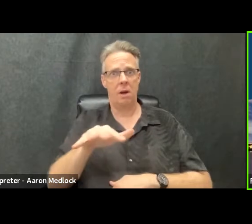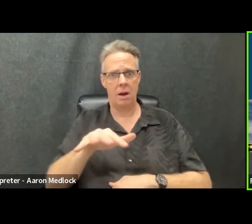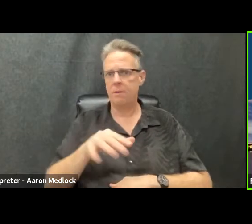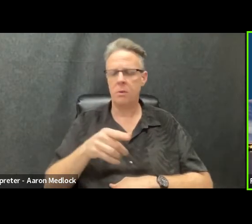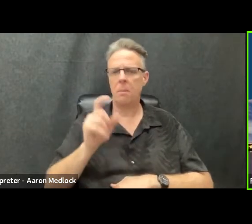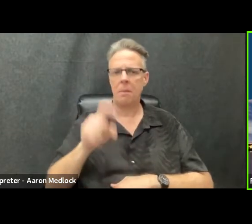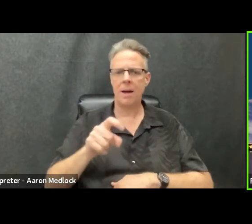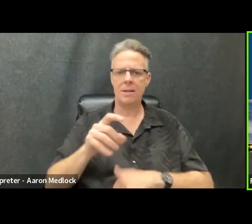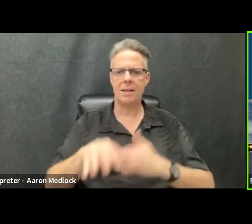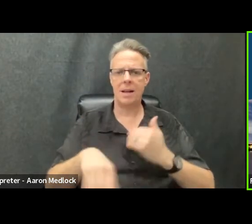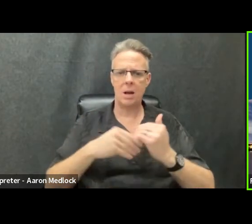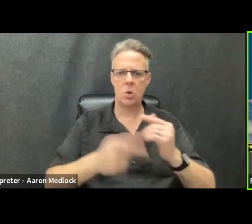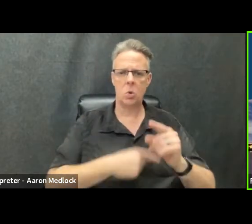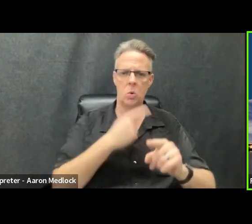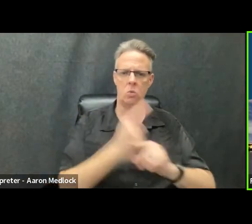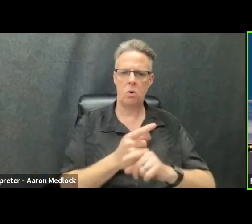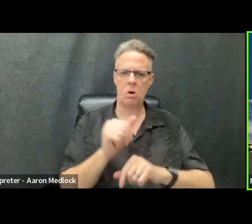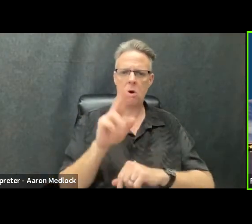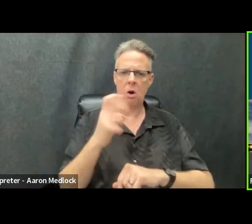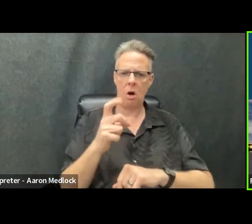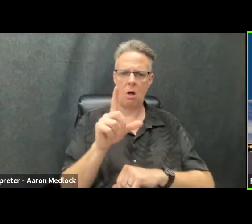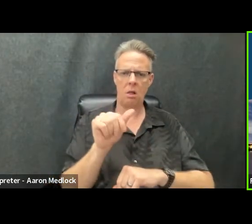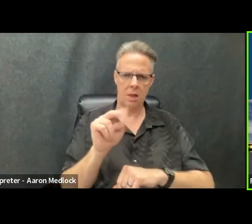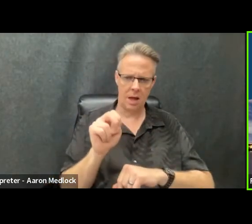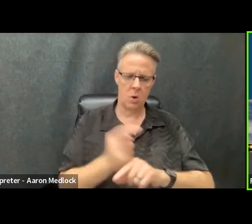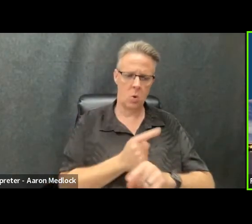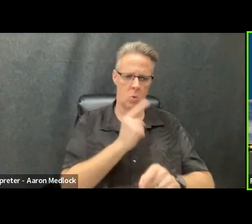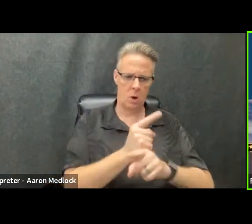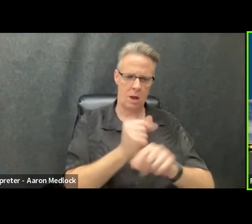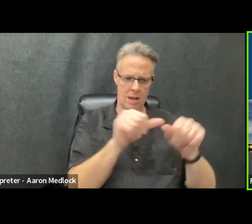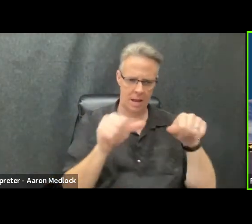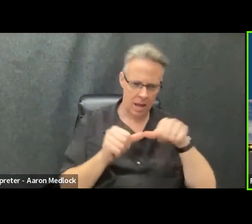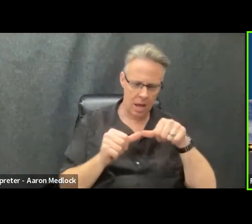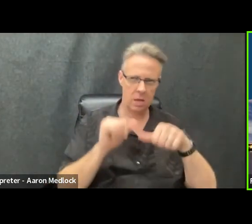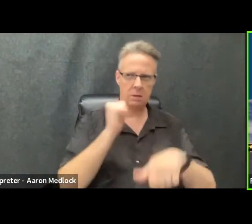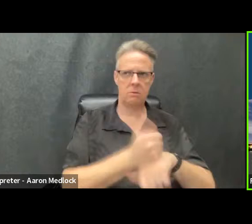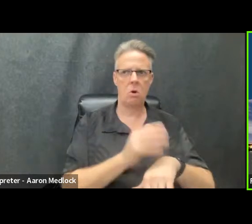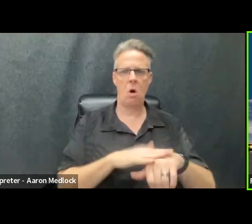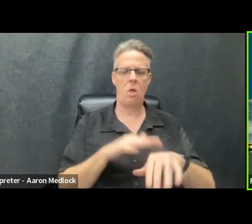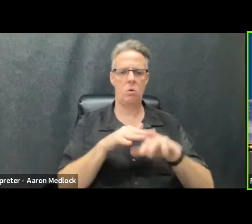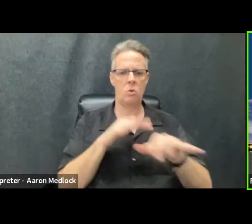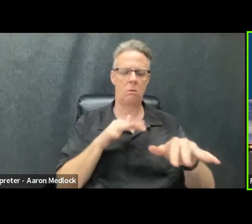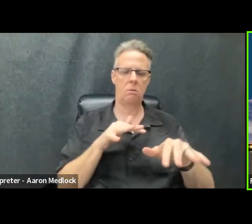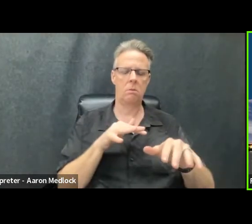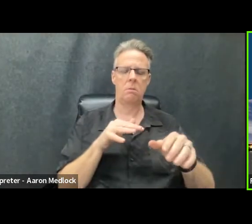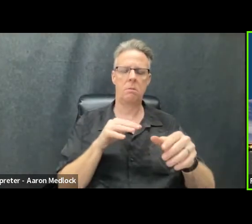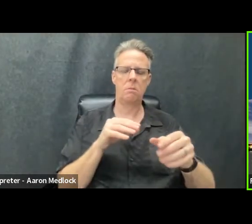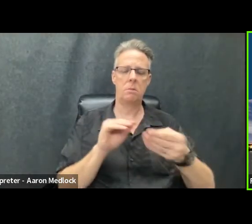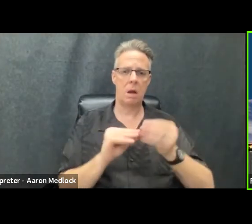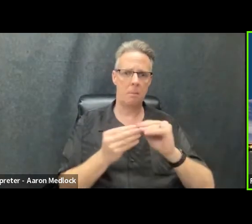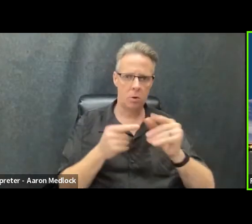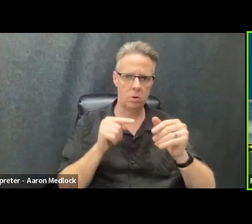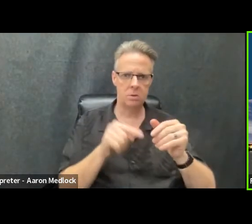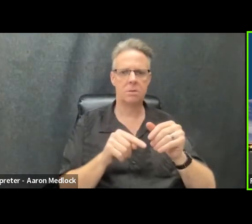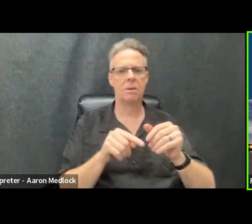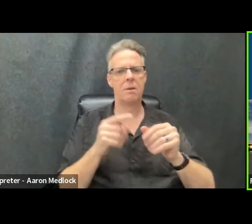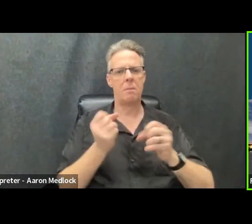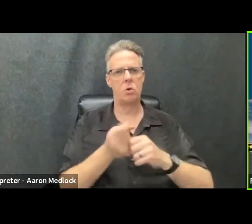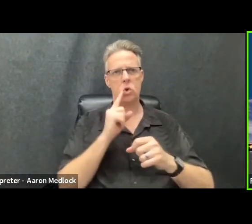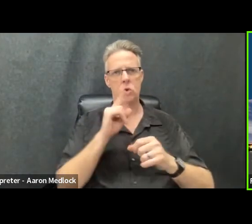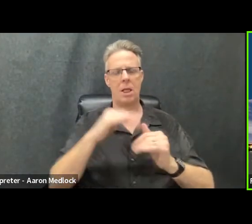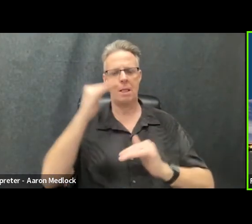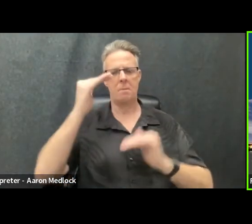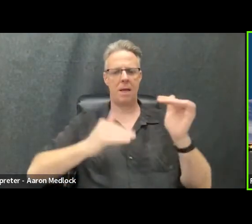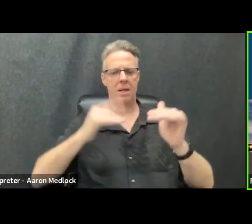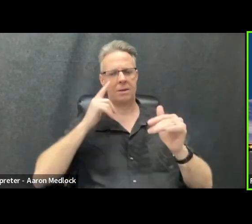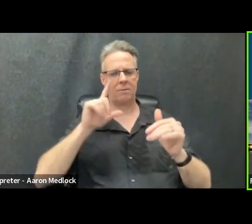on a correct number of aux lanes at correct locations that have to do with volumes and, that lane balancing issue, which